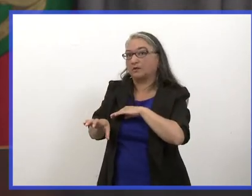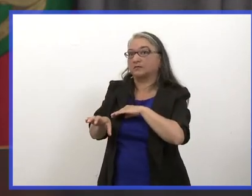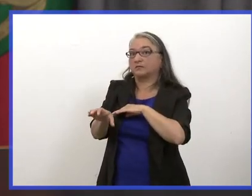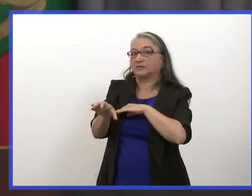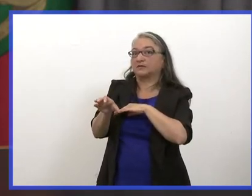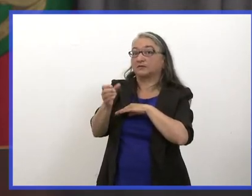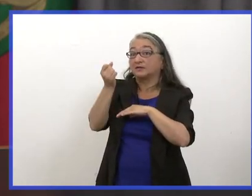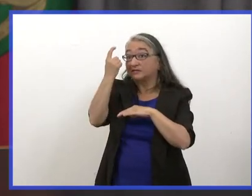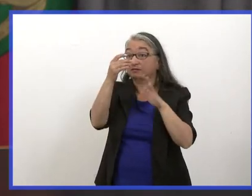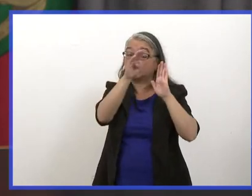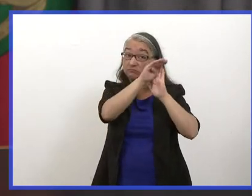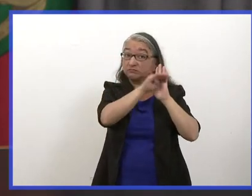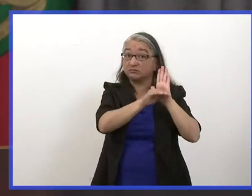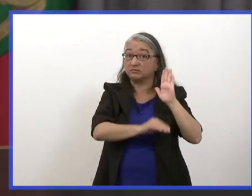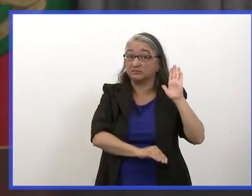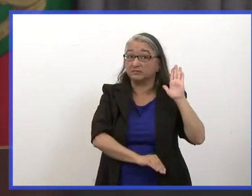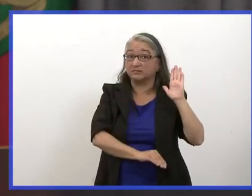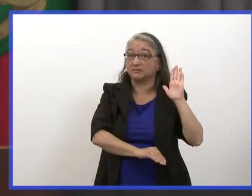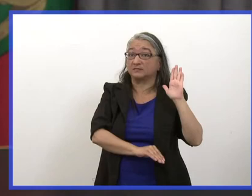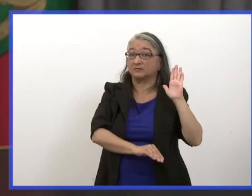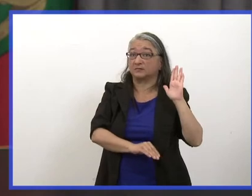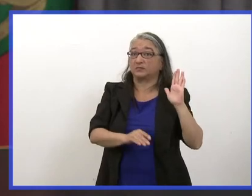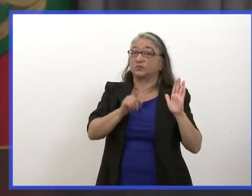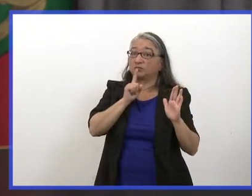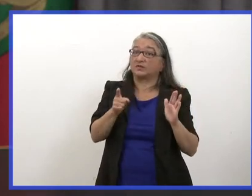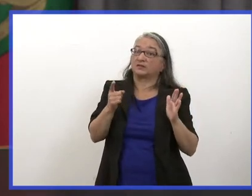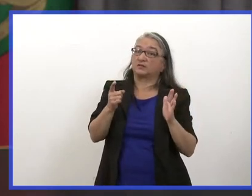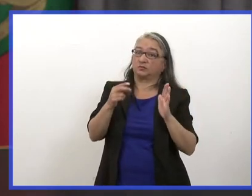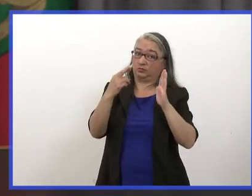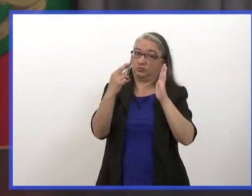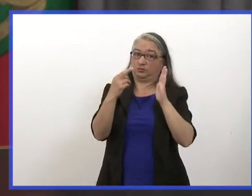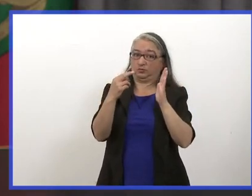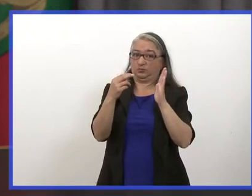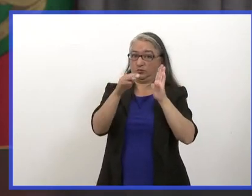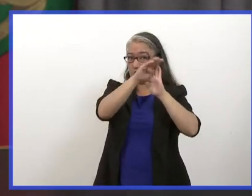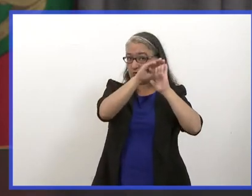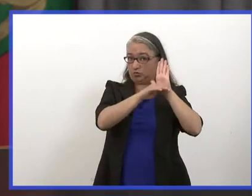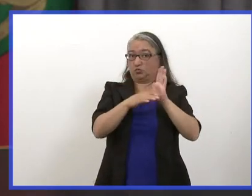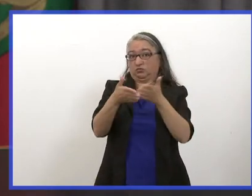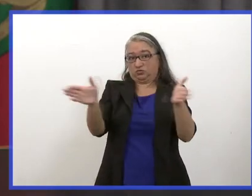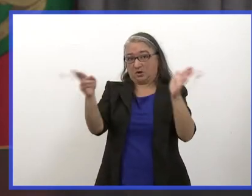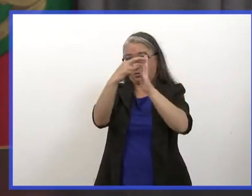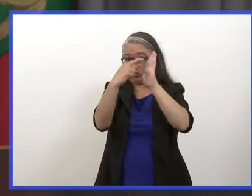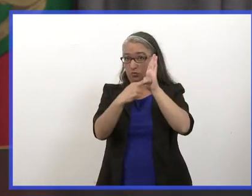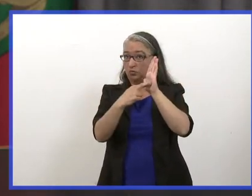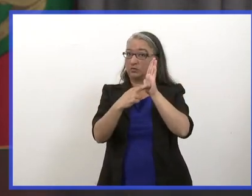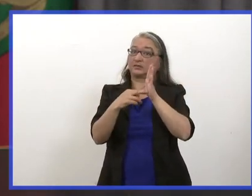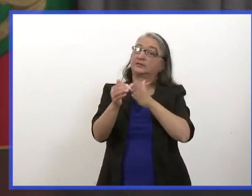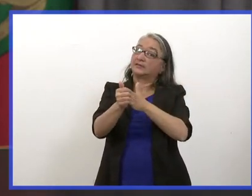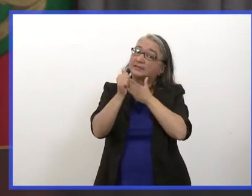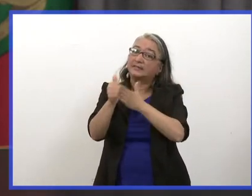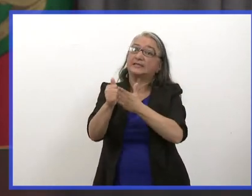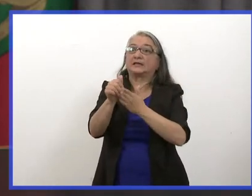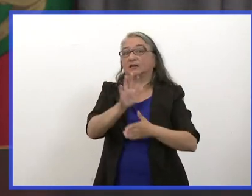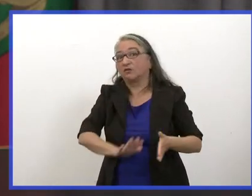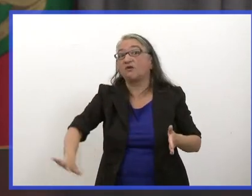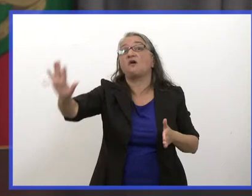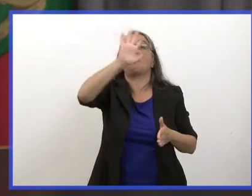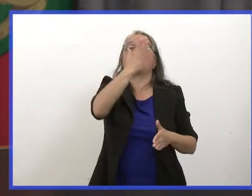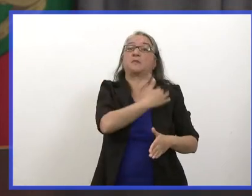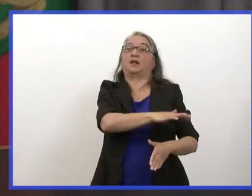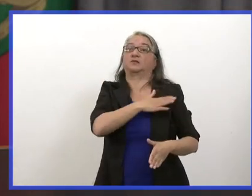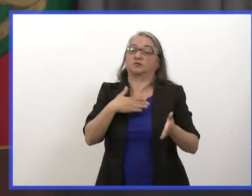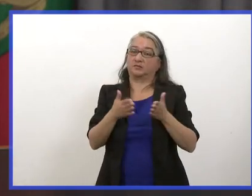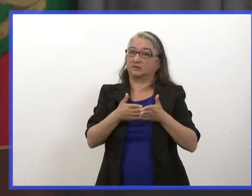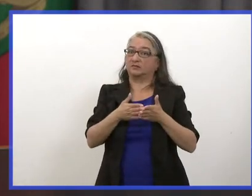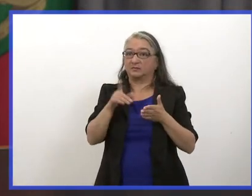all ultimately guidance to Manitobans. That we need their help. And so we've messaged this. Now